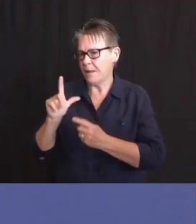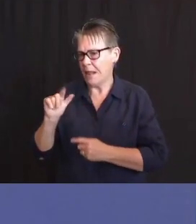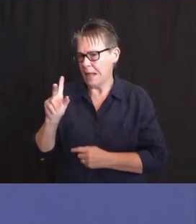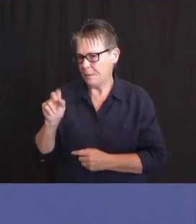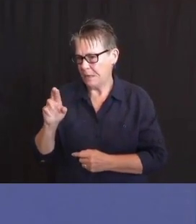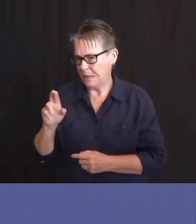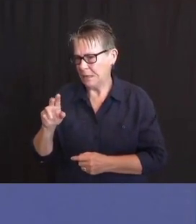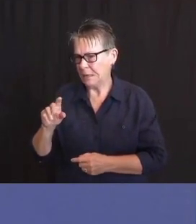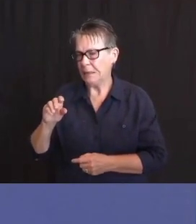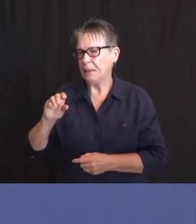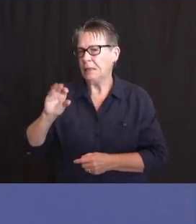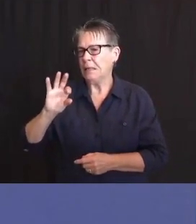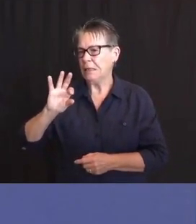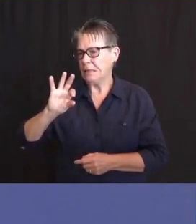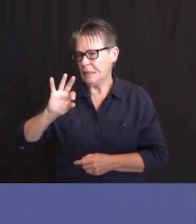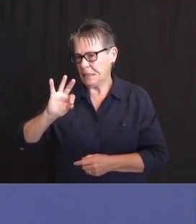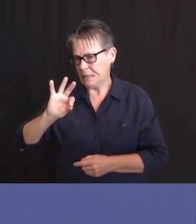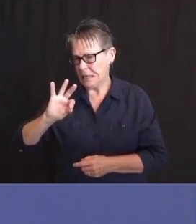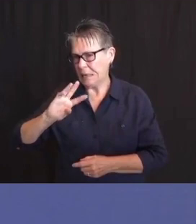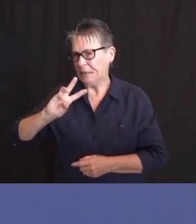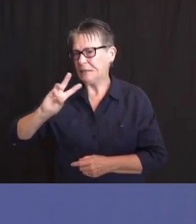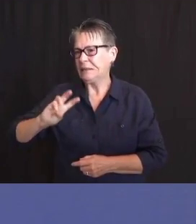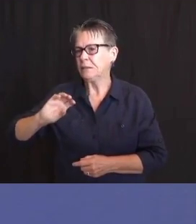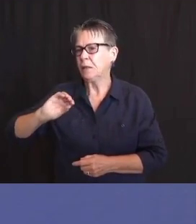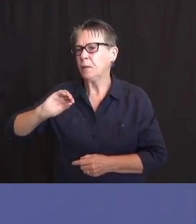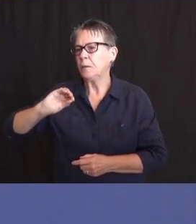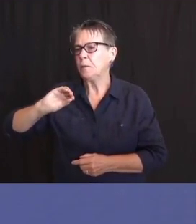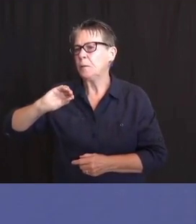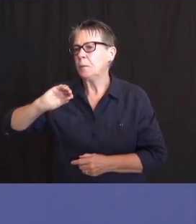checks? And will you release that information? Thanks.